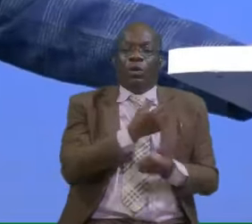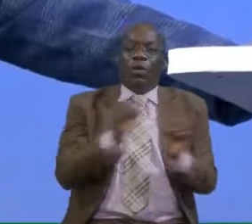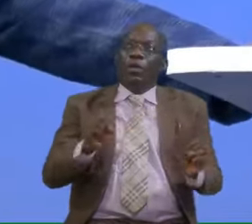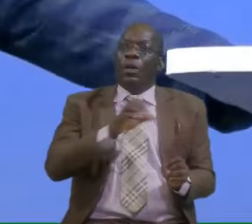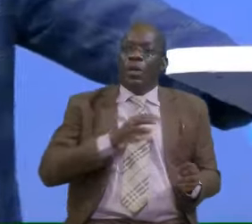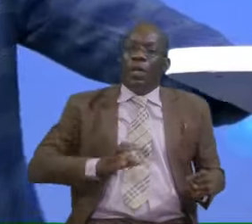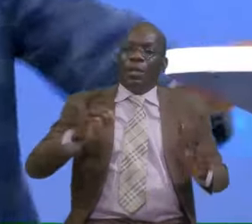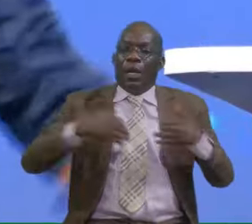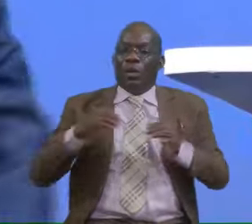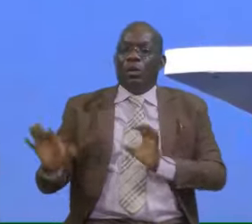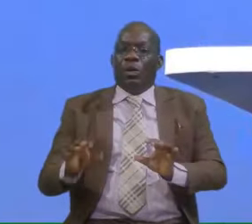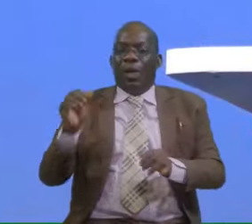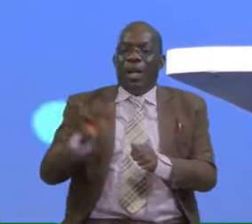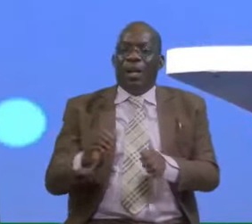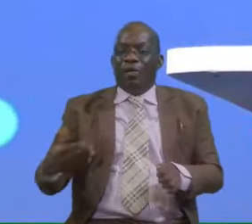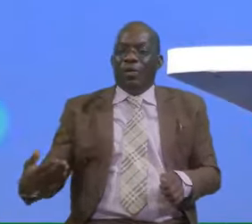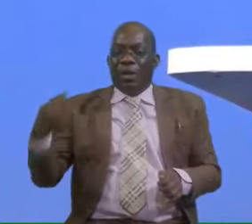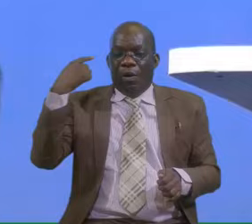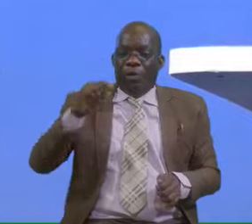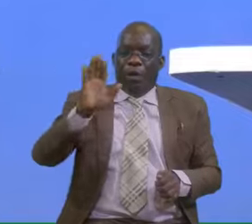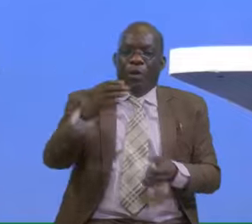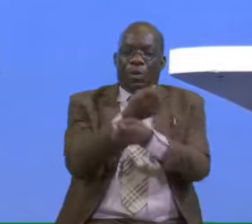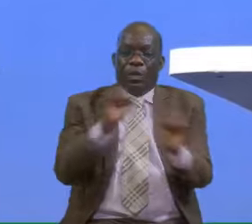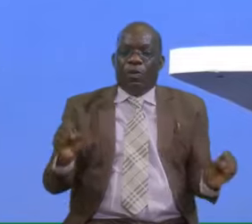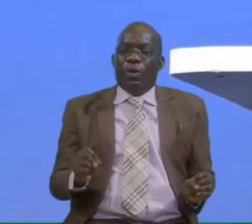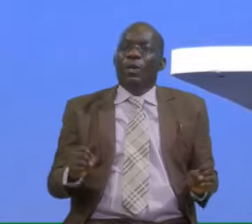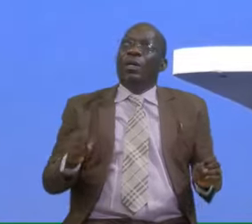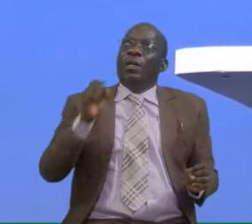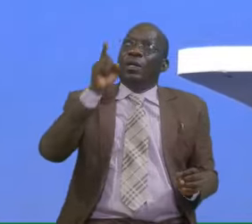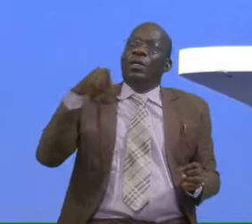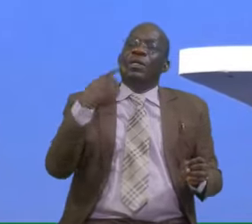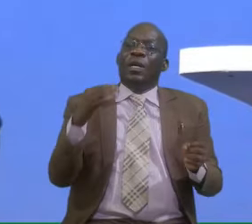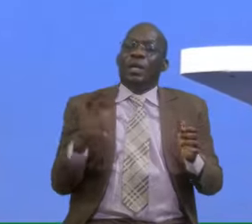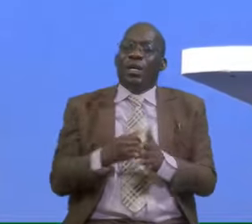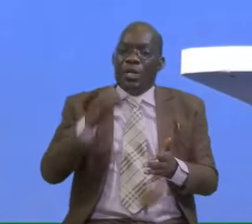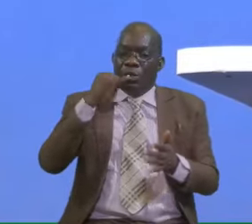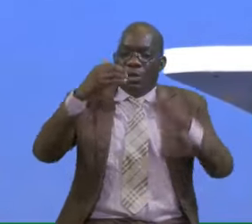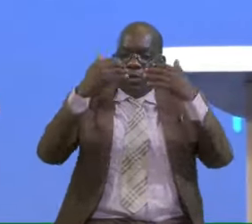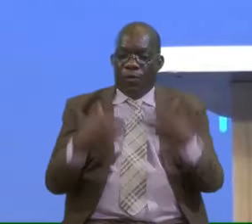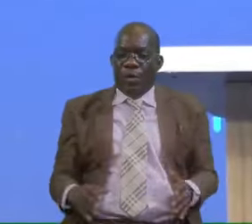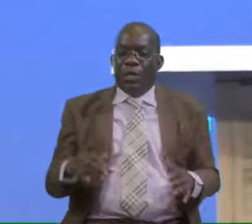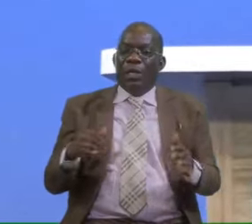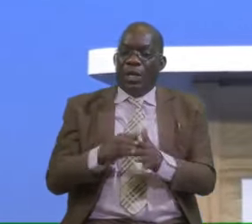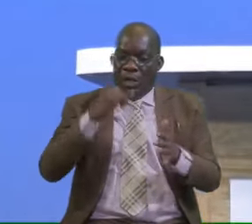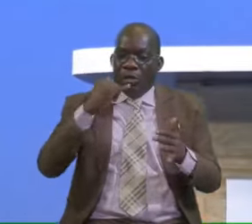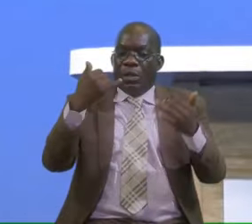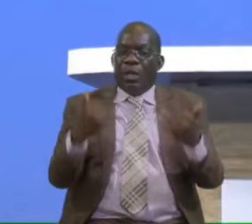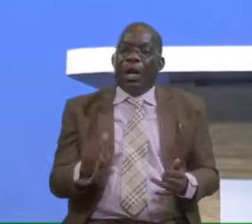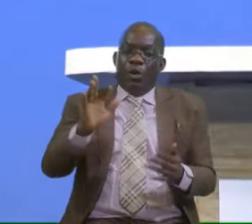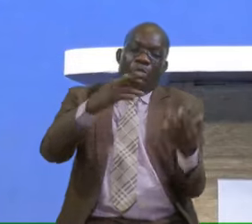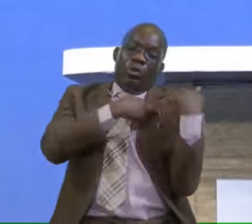your salvation. He said, it is finish. It's now in your hand to decide. I've decided to